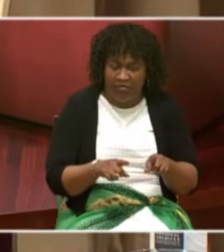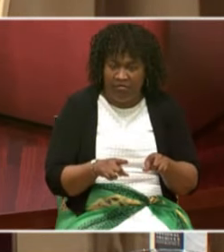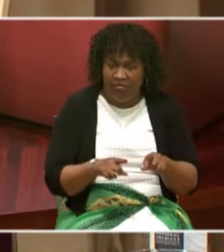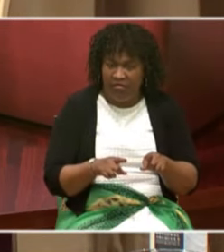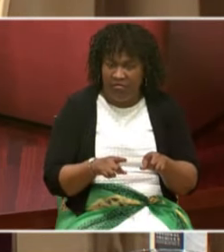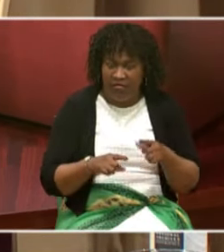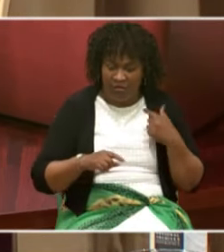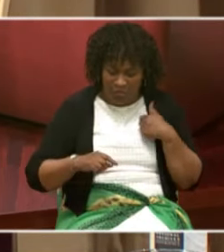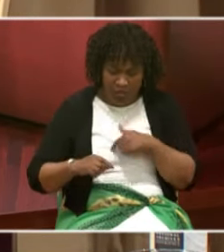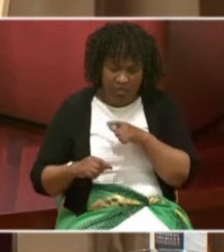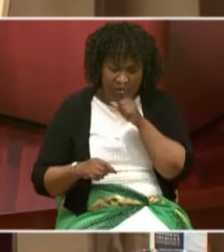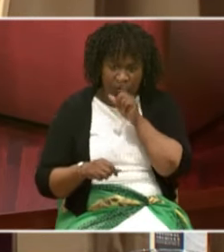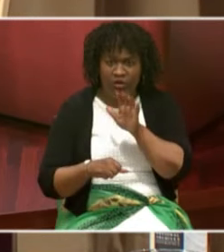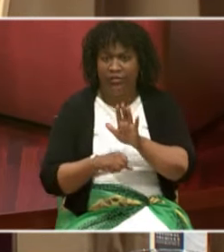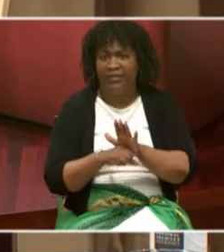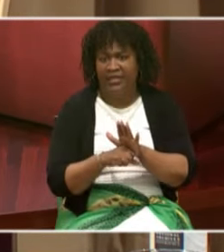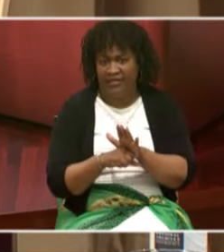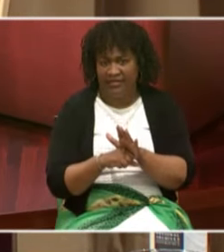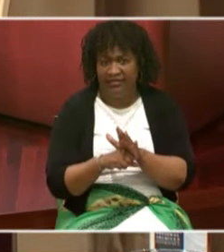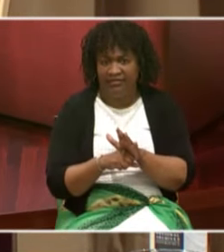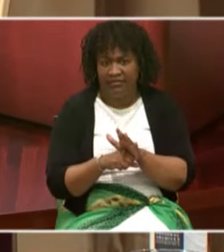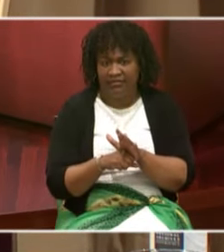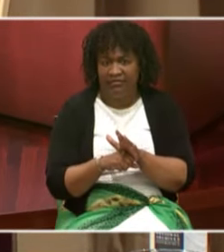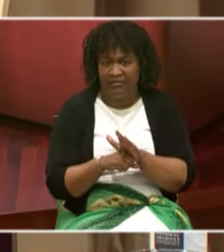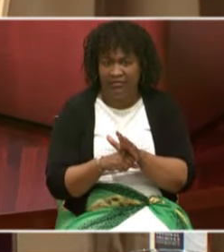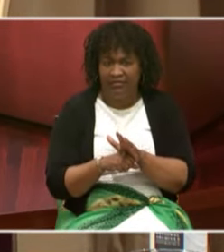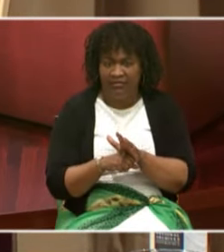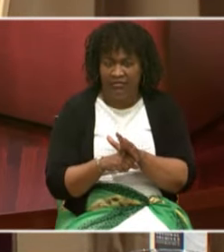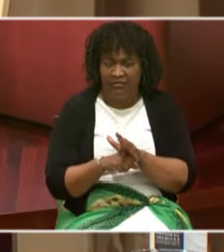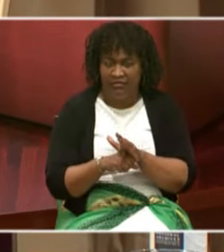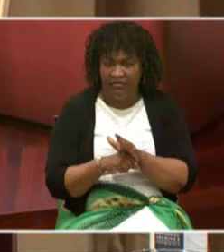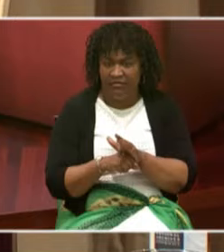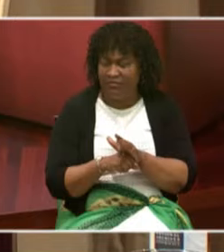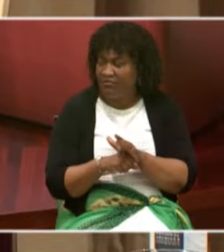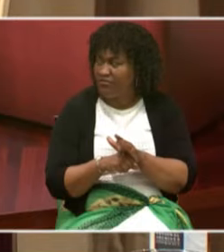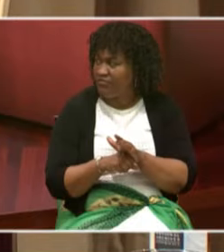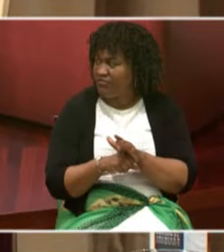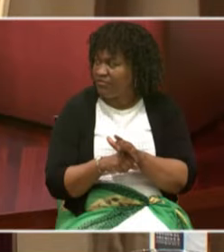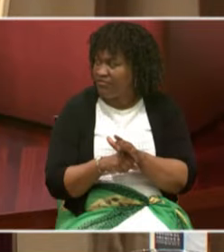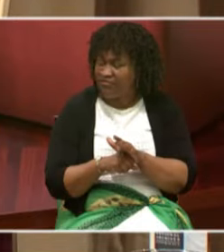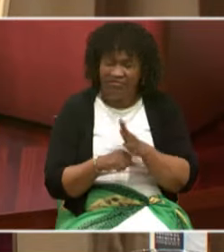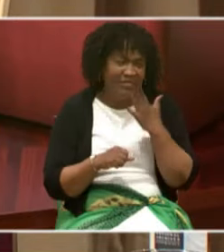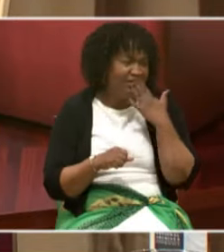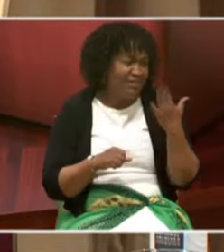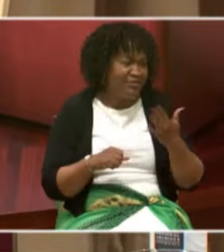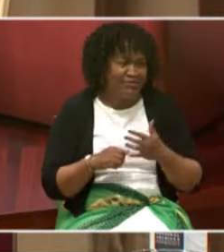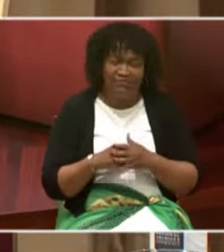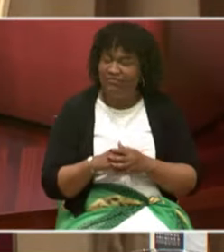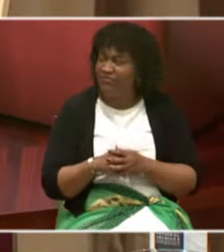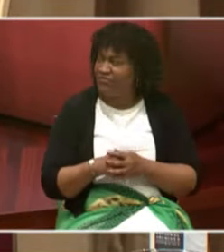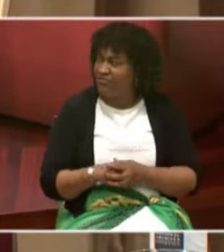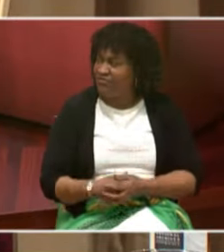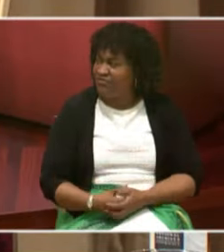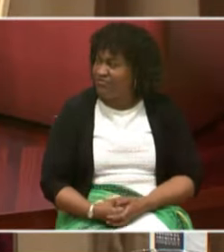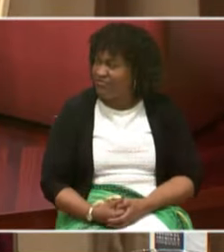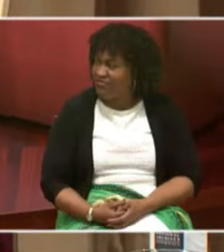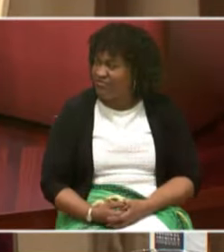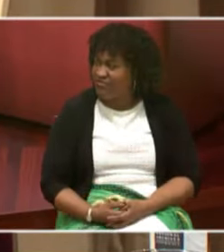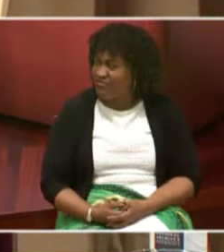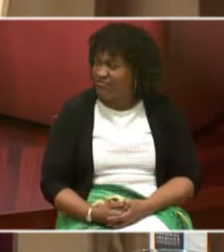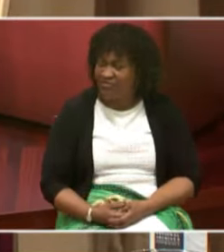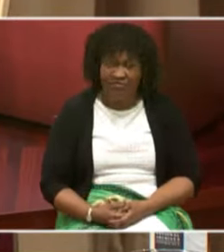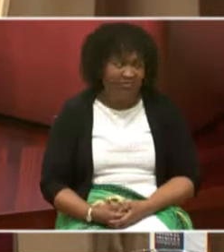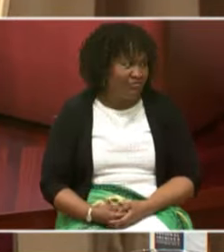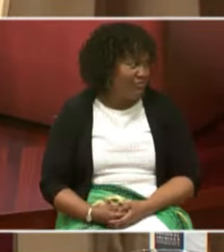You have to be like a pilot light and burn and burn and burn. I'm not so